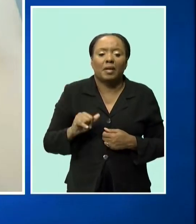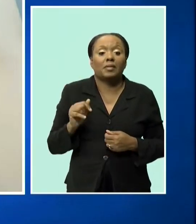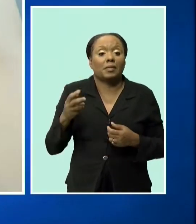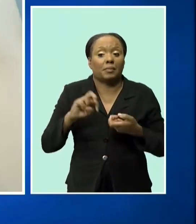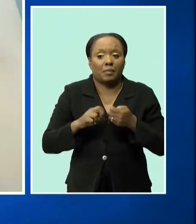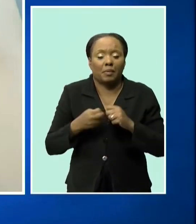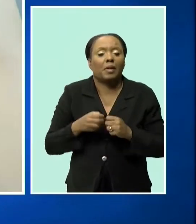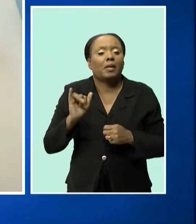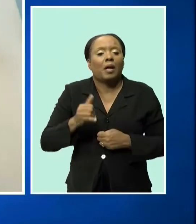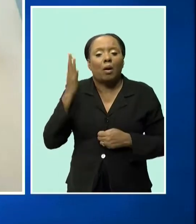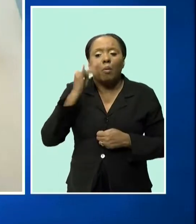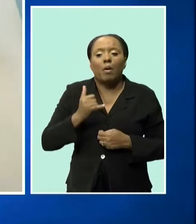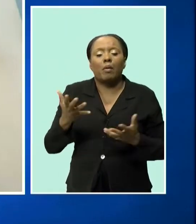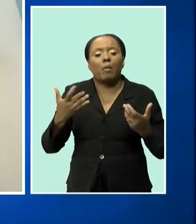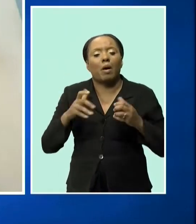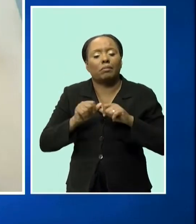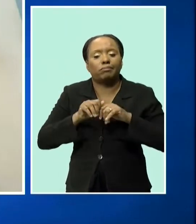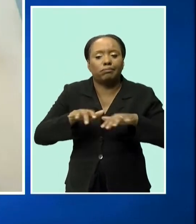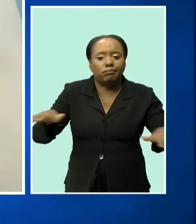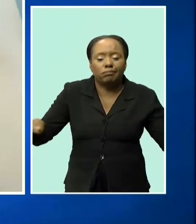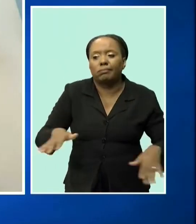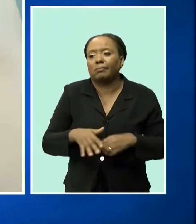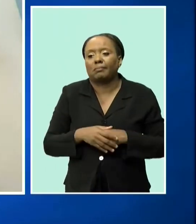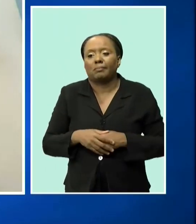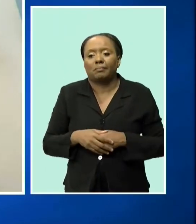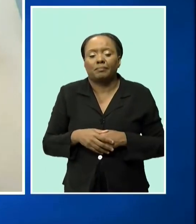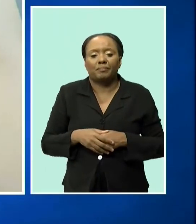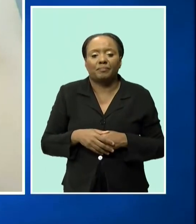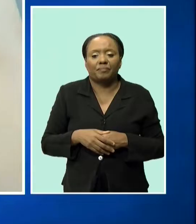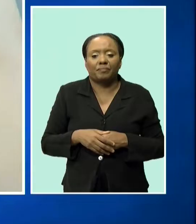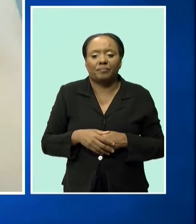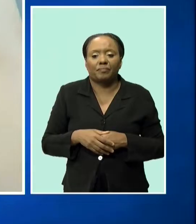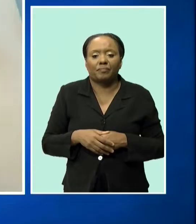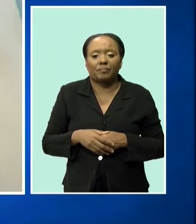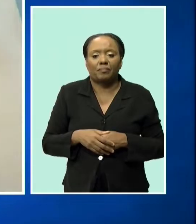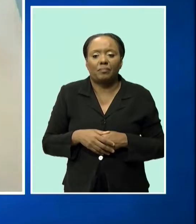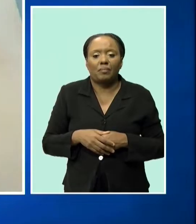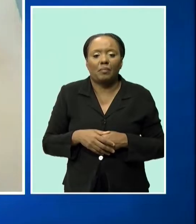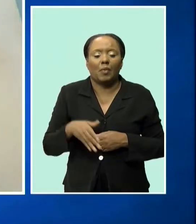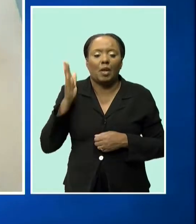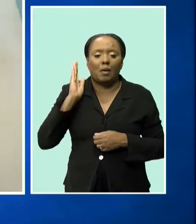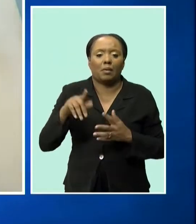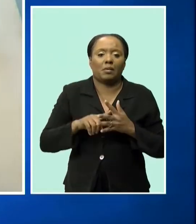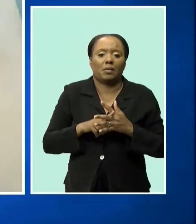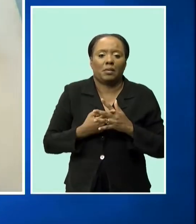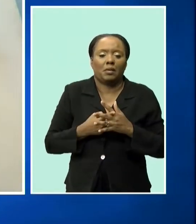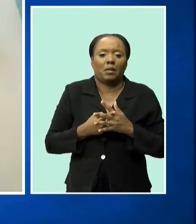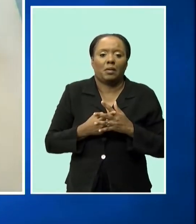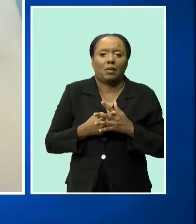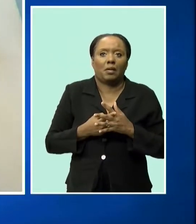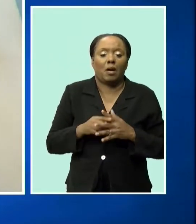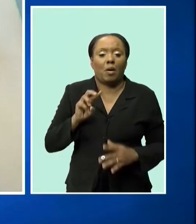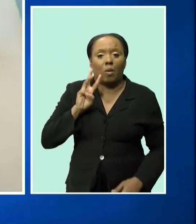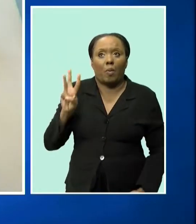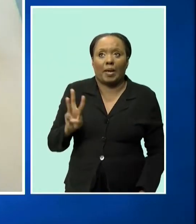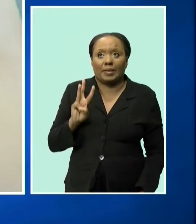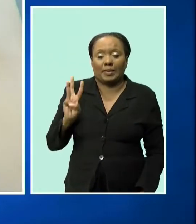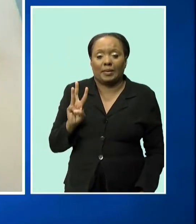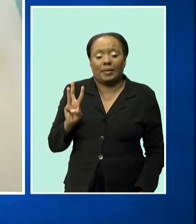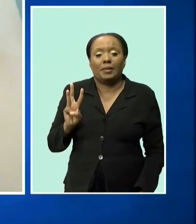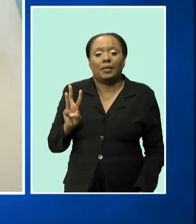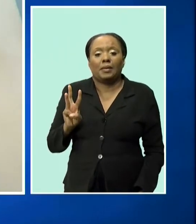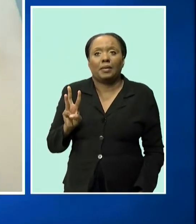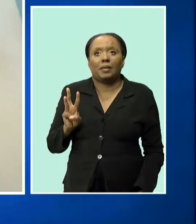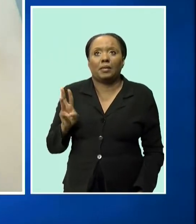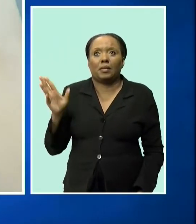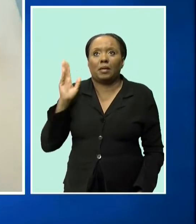we're going across the country. So we're going to be starting, for example, on Wednesday, we're going to be in